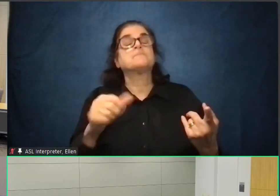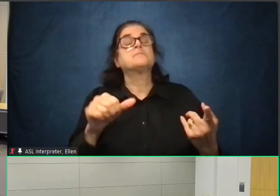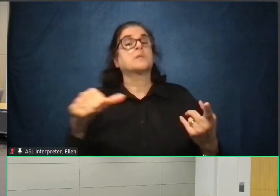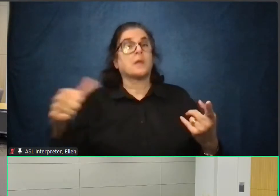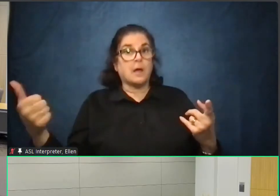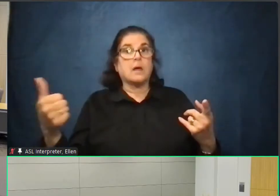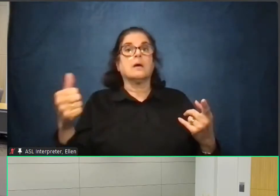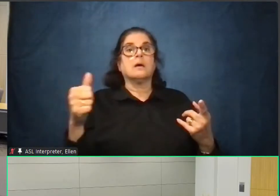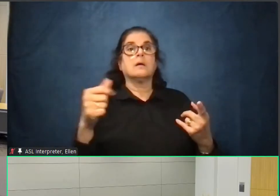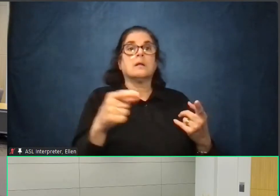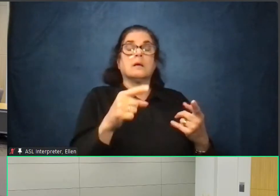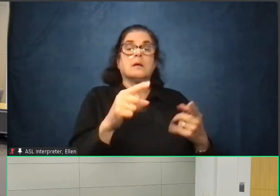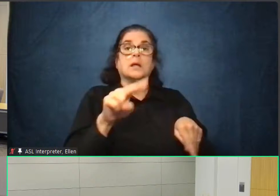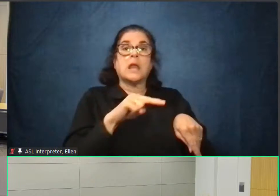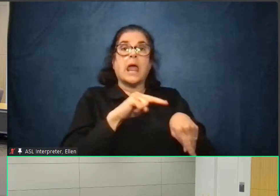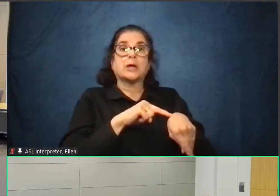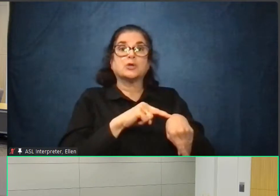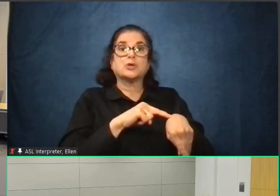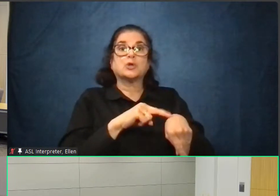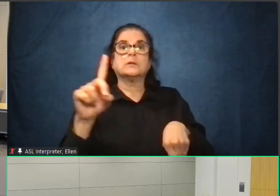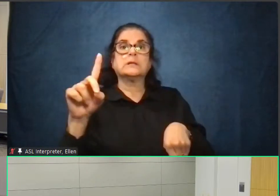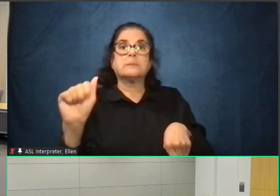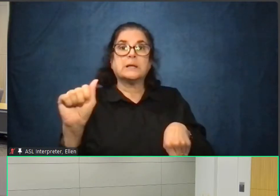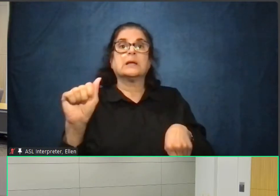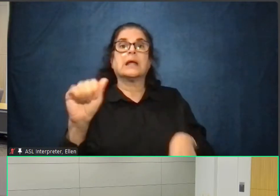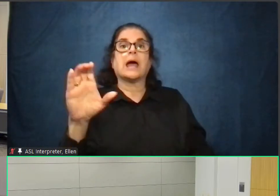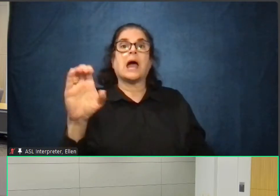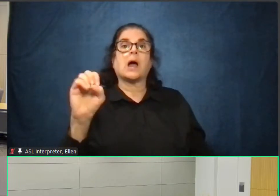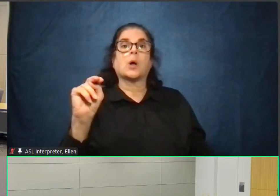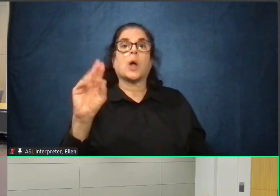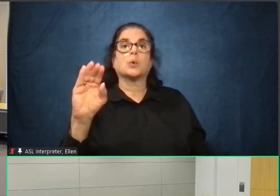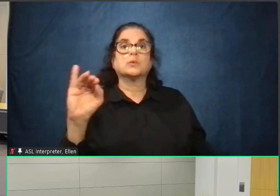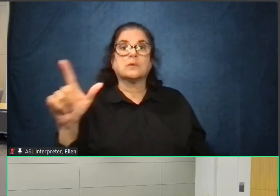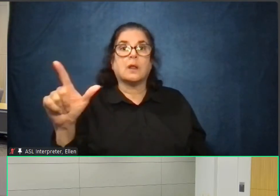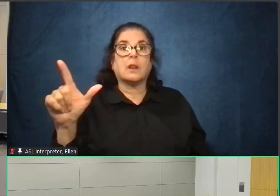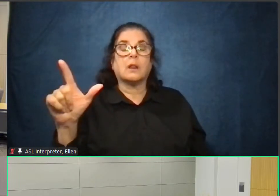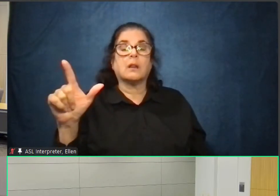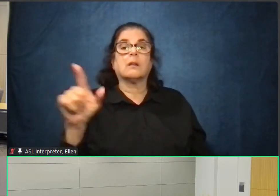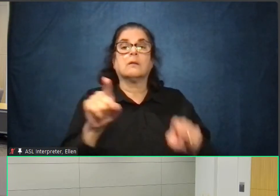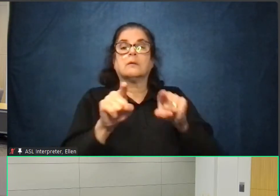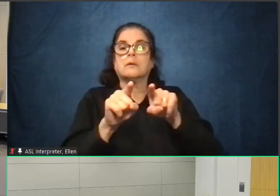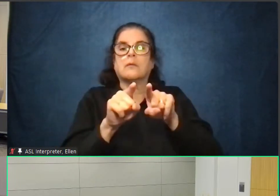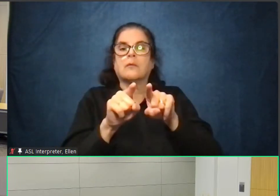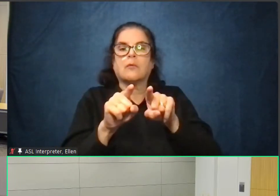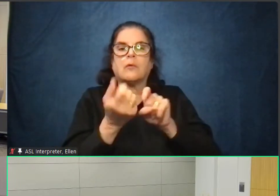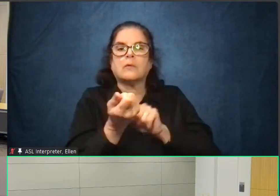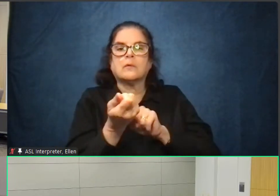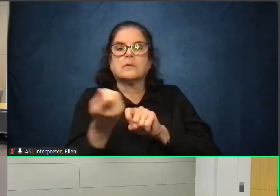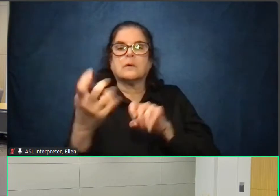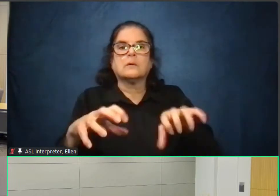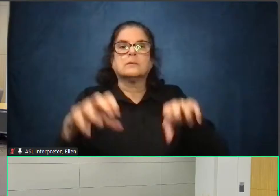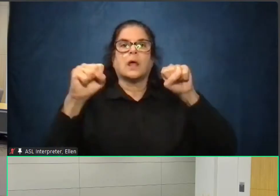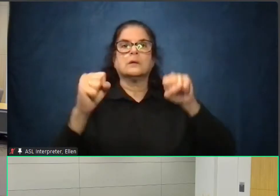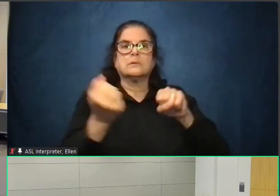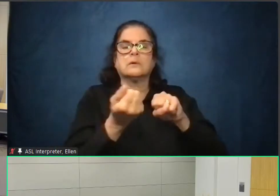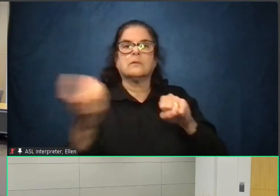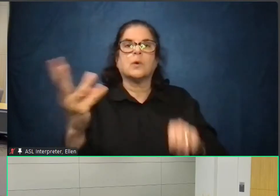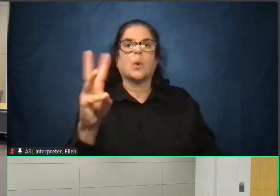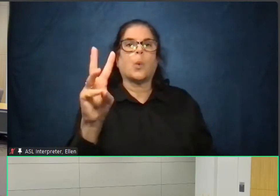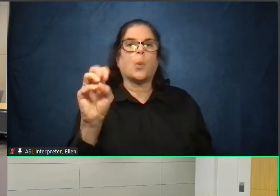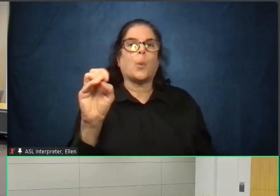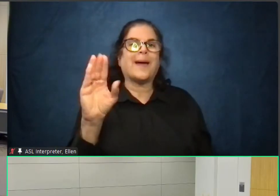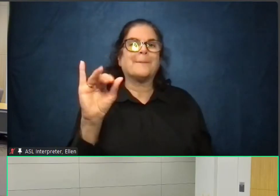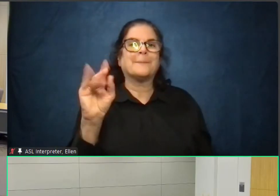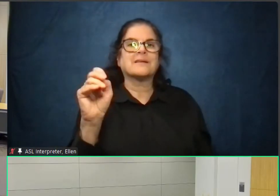the National Disability Council is hosting a series of webinars, workshops